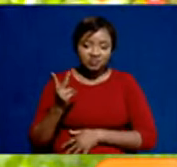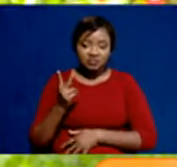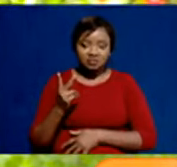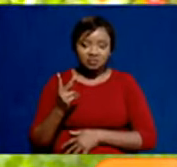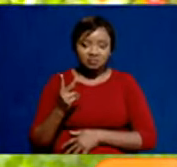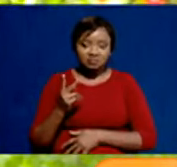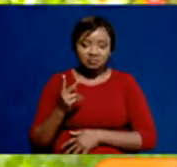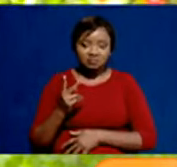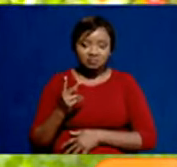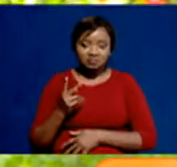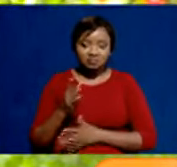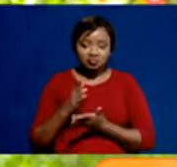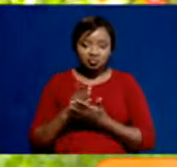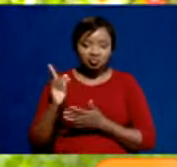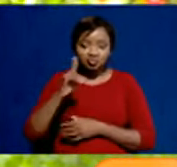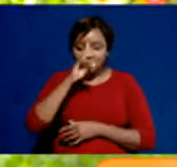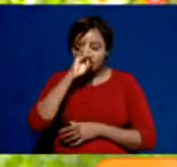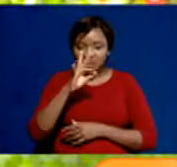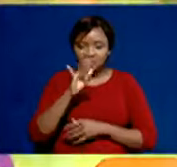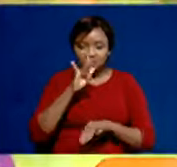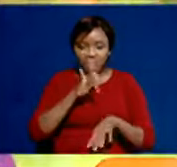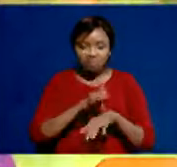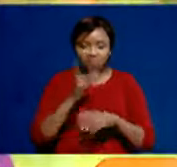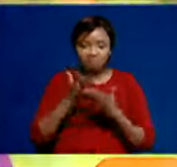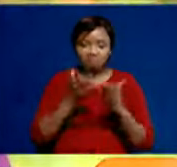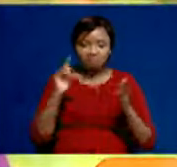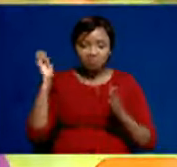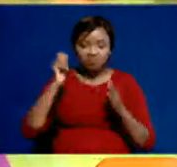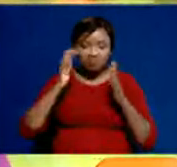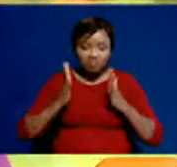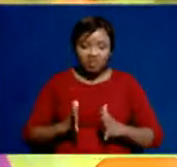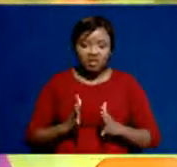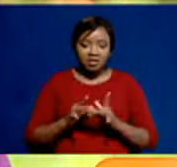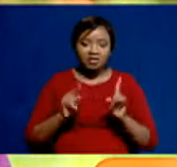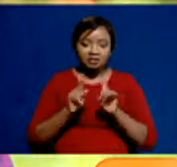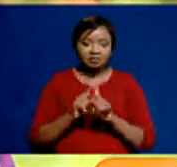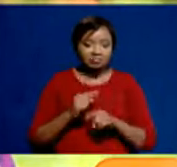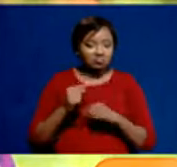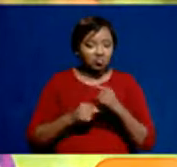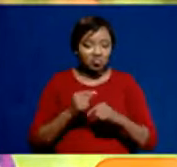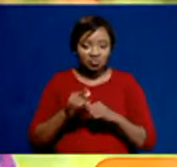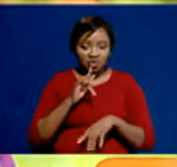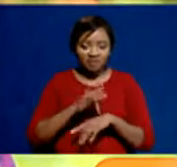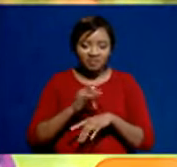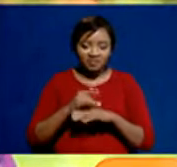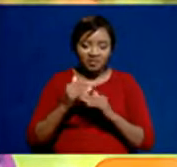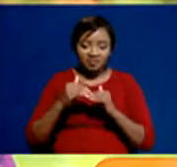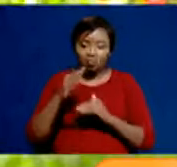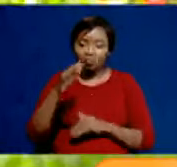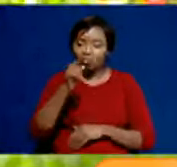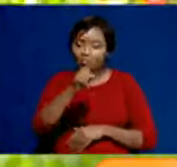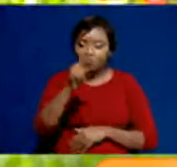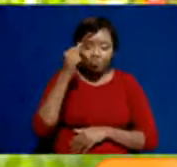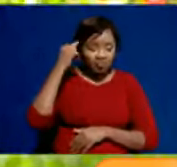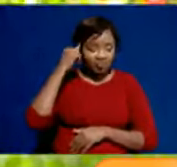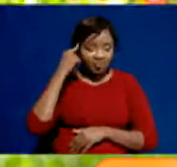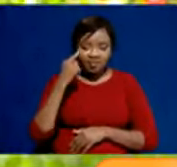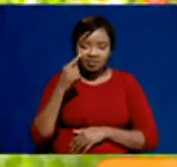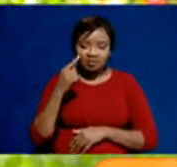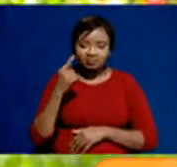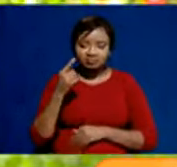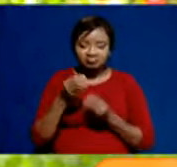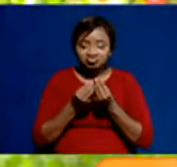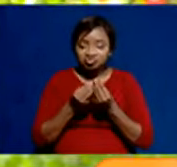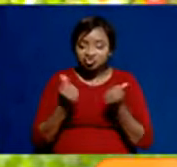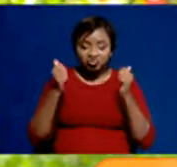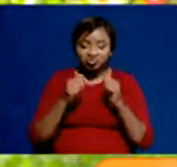it's been quite a serious impact on Kenyans and everyone in this country. It continues to be. Yes. Yeah. What do you think would be part of the